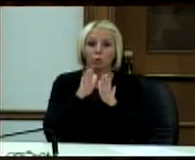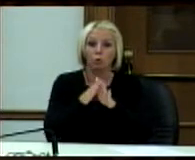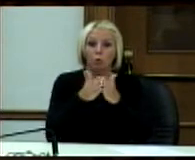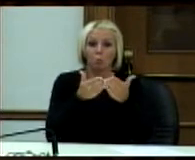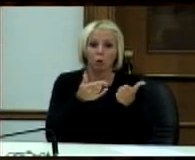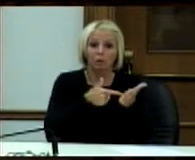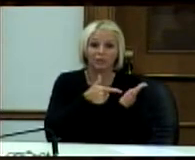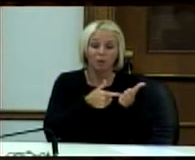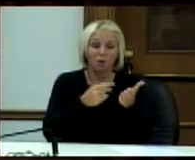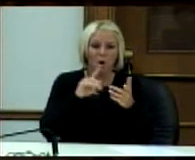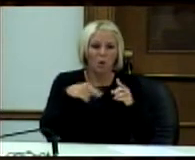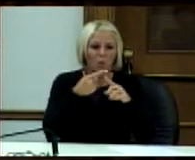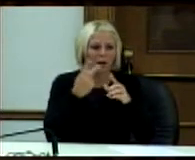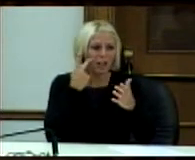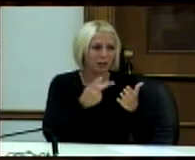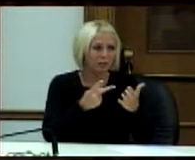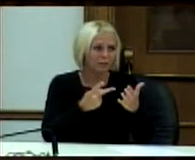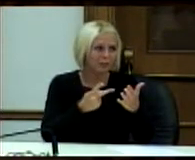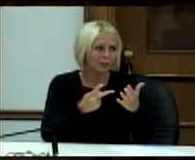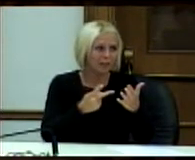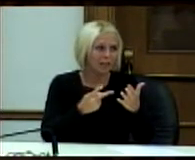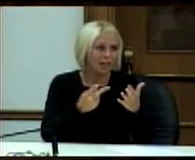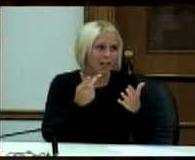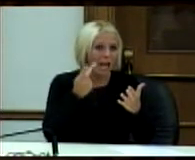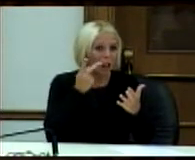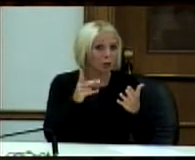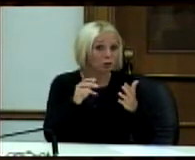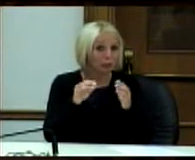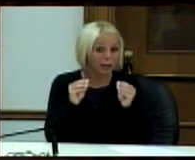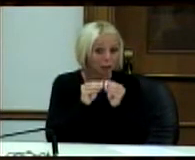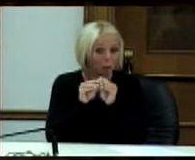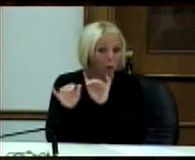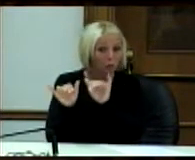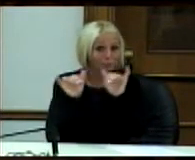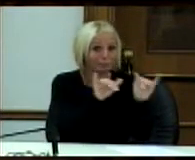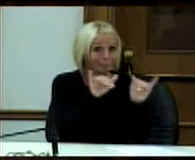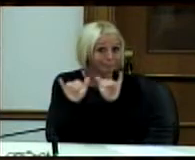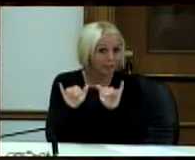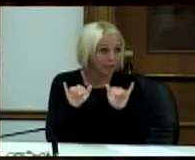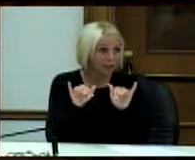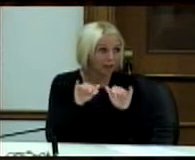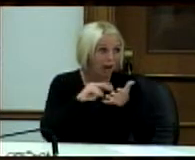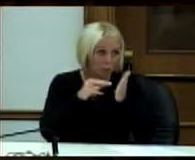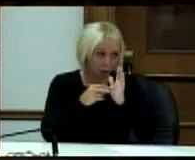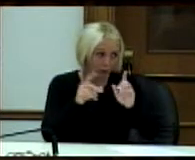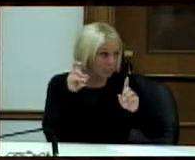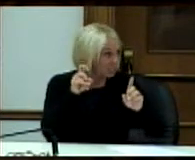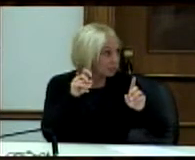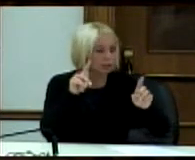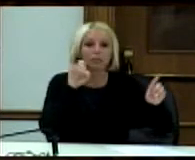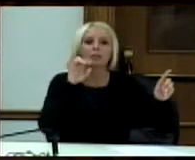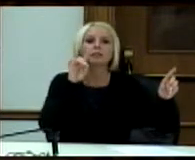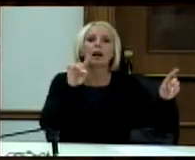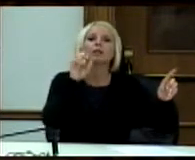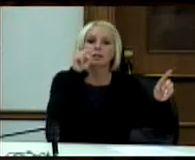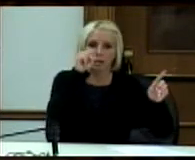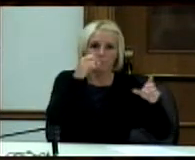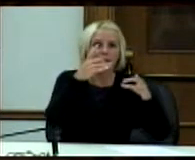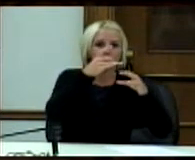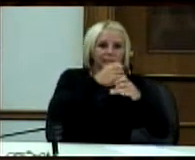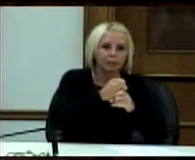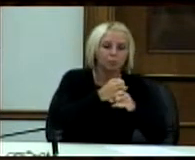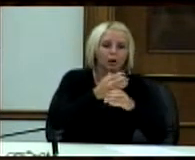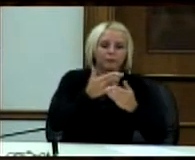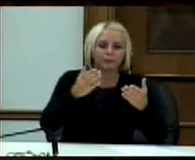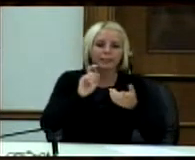Mm-hmm. When I look at them, they are looking to me like they are much more unified. Was that an intentional? Yeah, they have a summary on